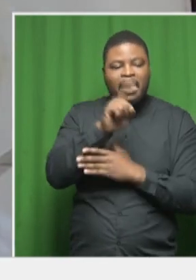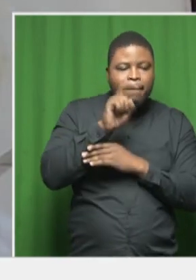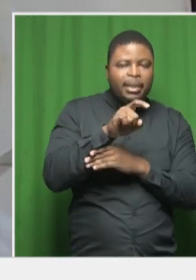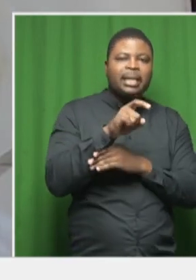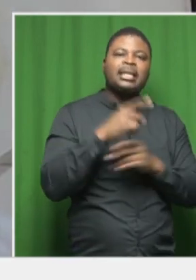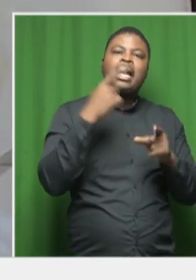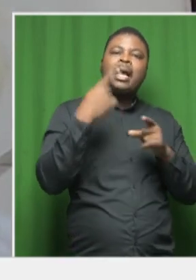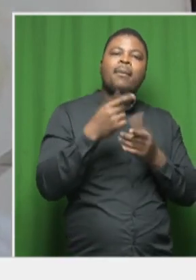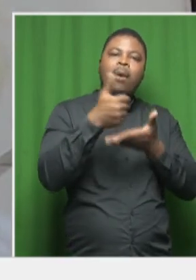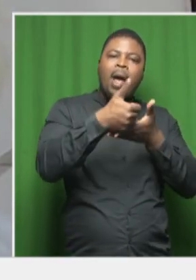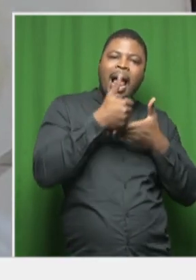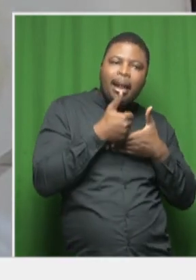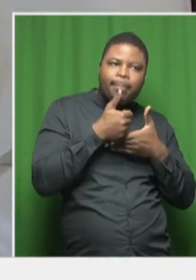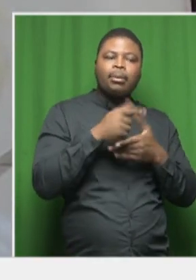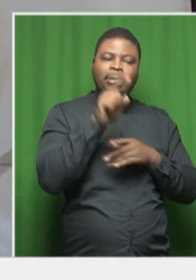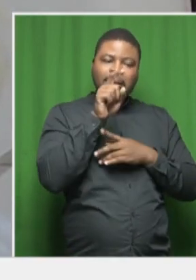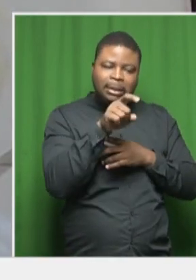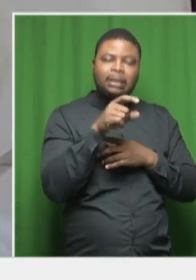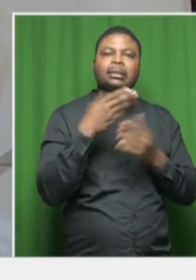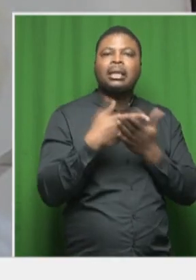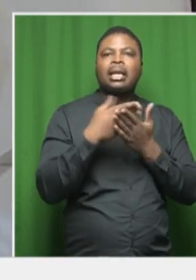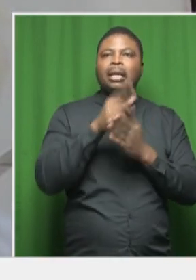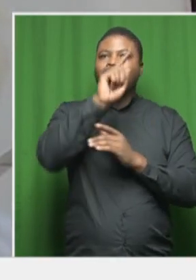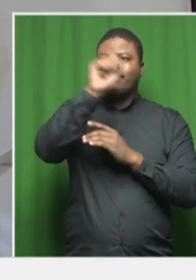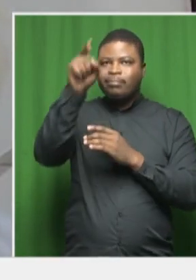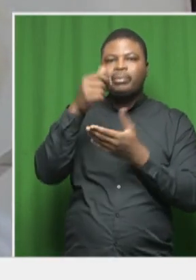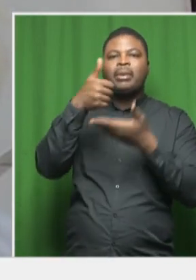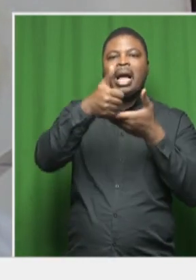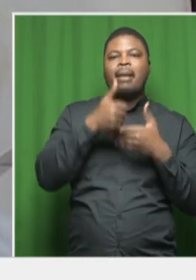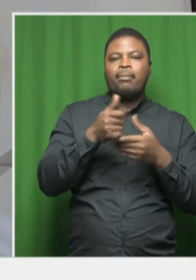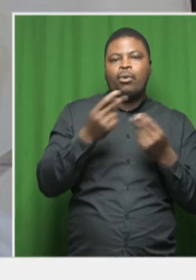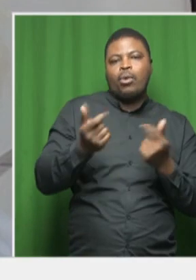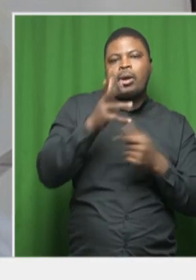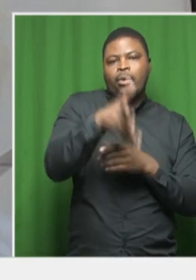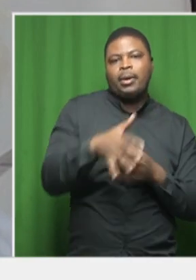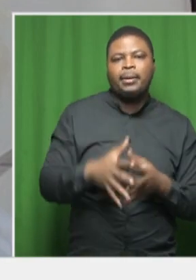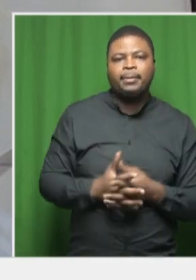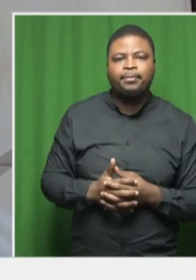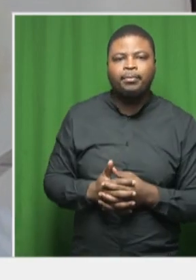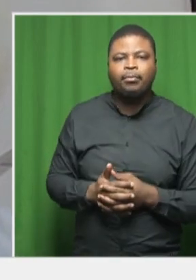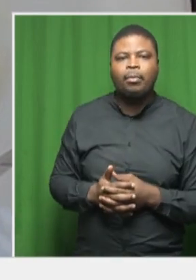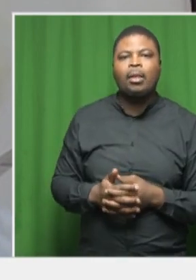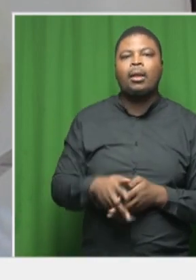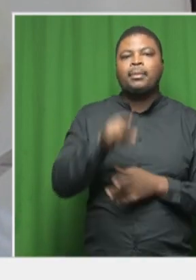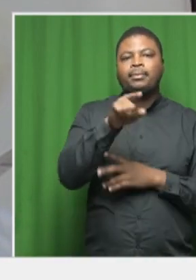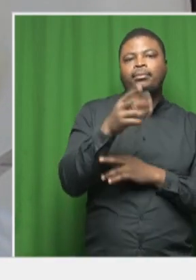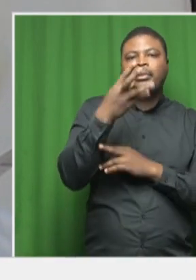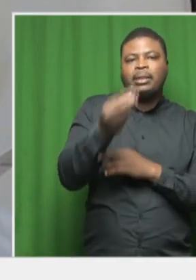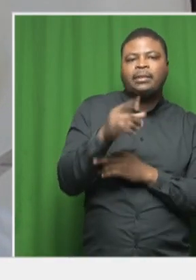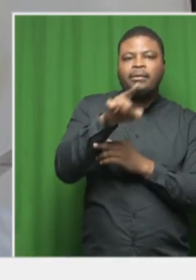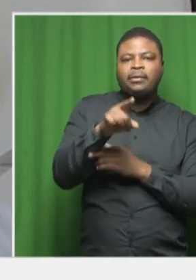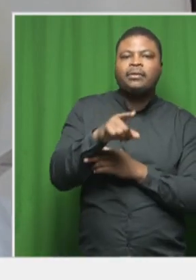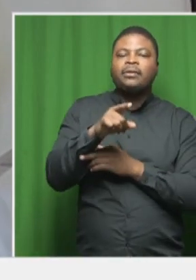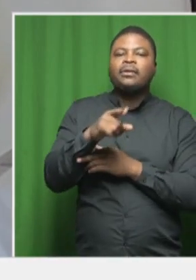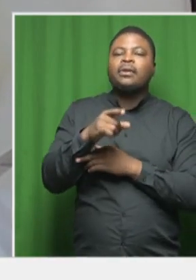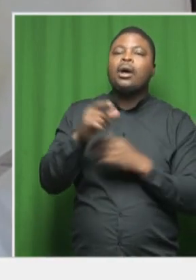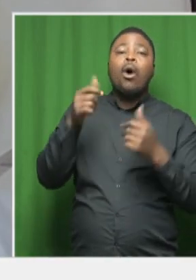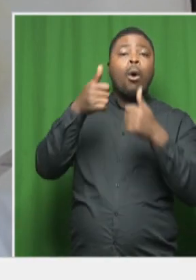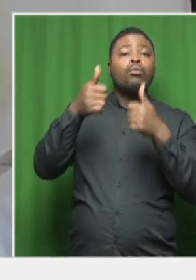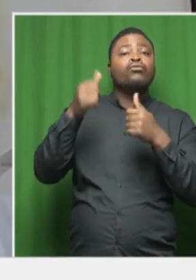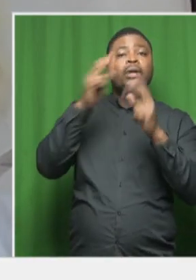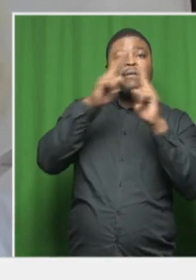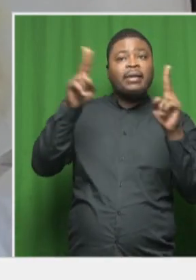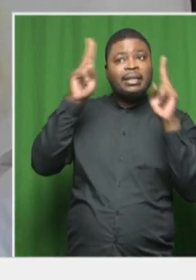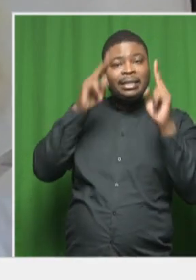Dr. Mooney, your quick survival guide for some common tech platforms used at good universities.